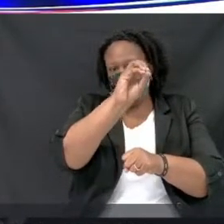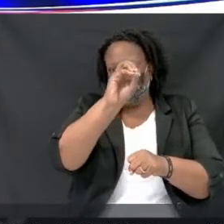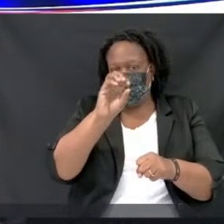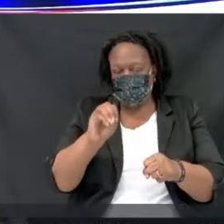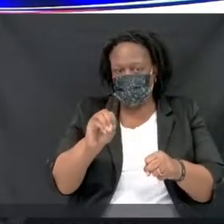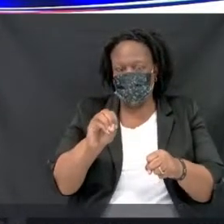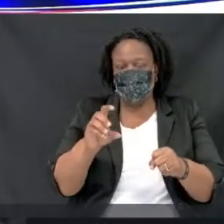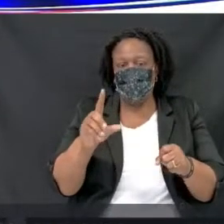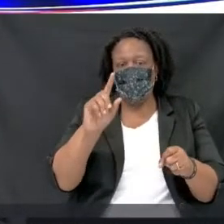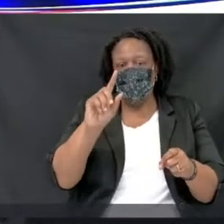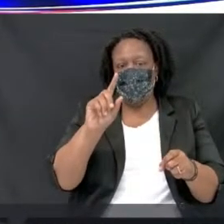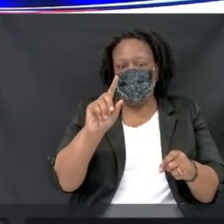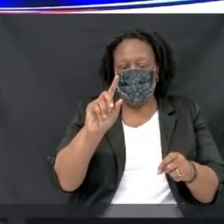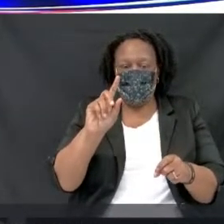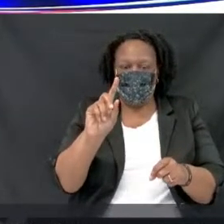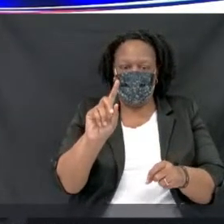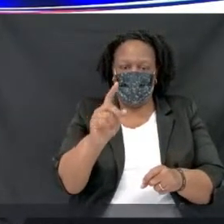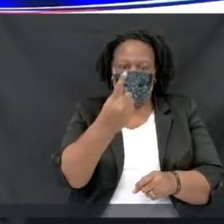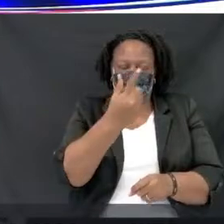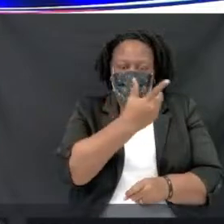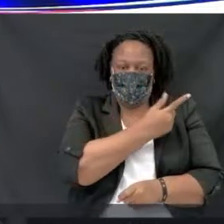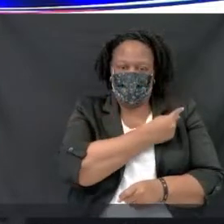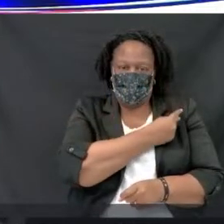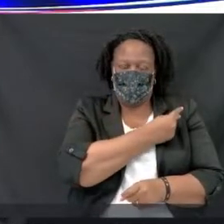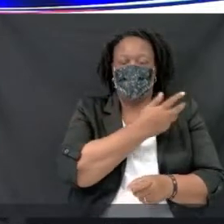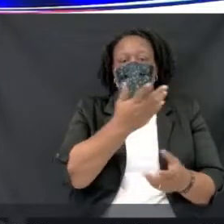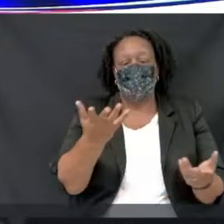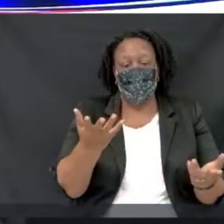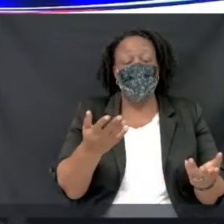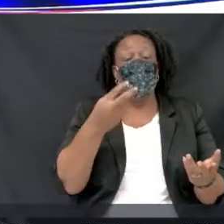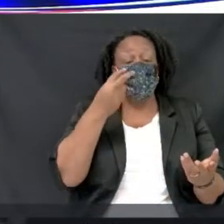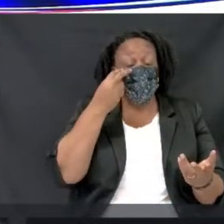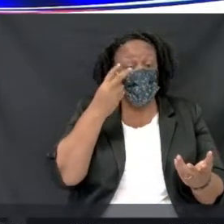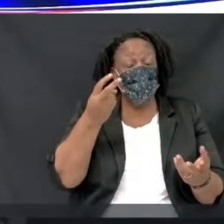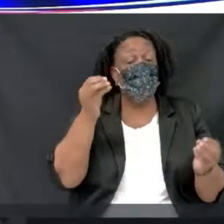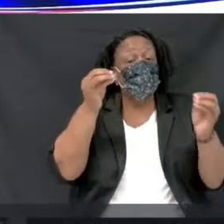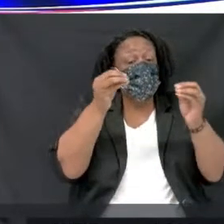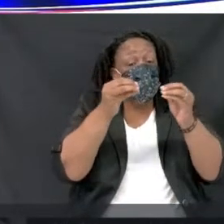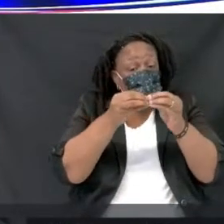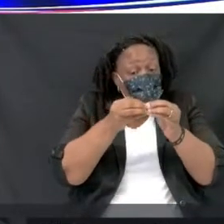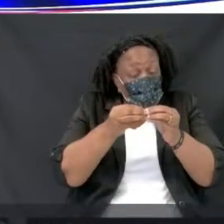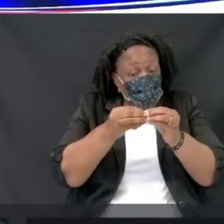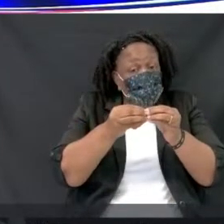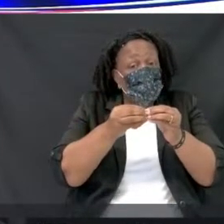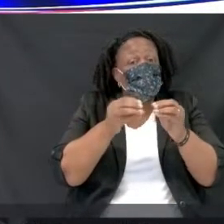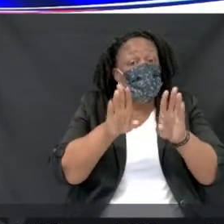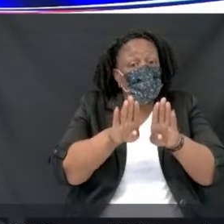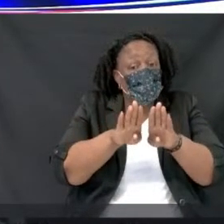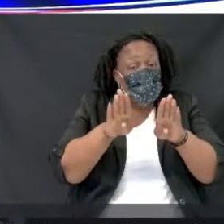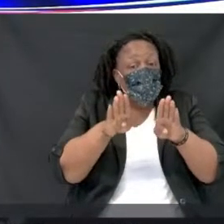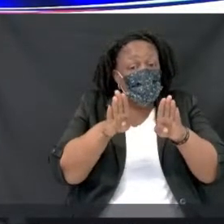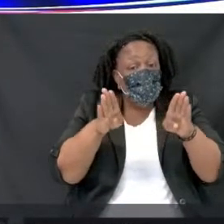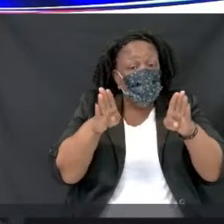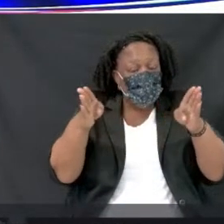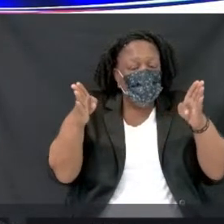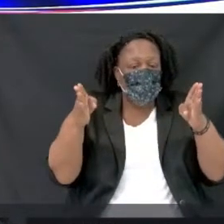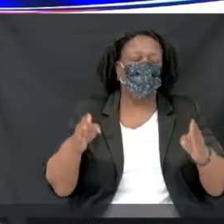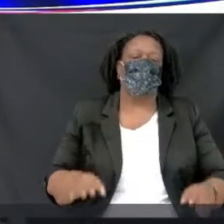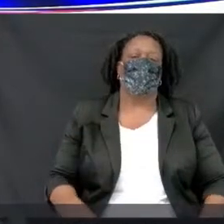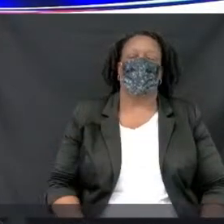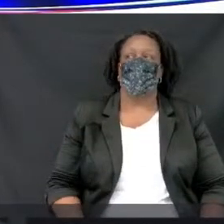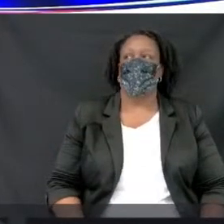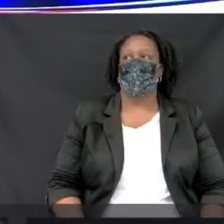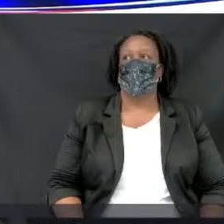approved vaccine, you will see further easing of other restrictions when we reach this important